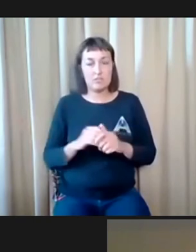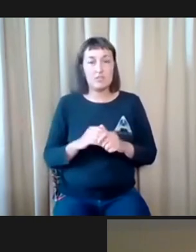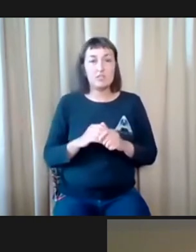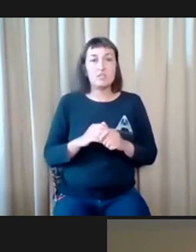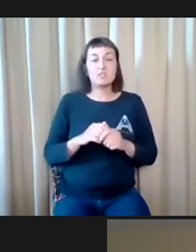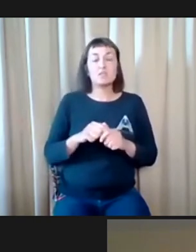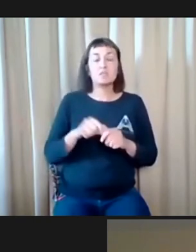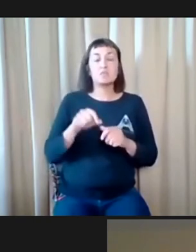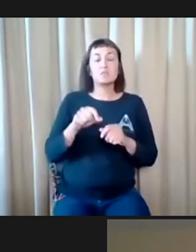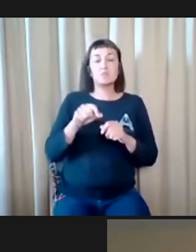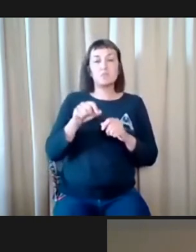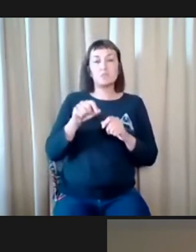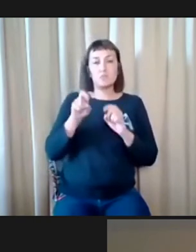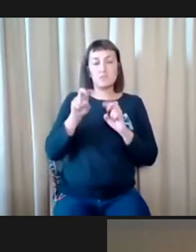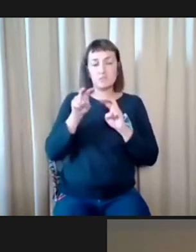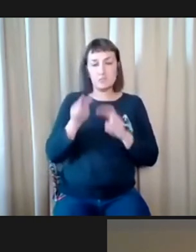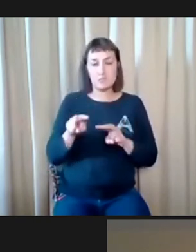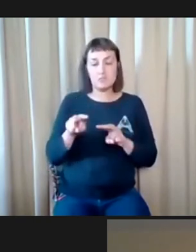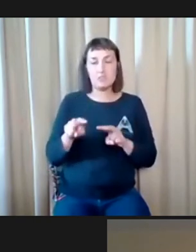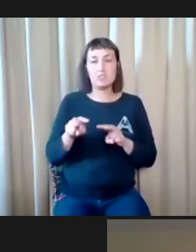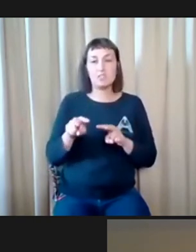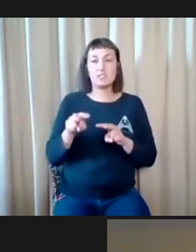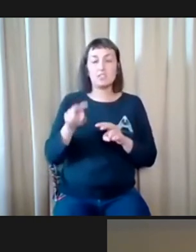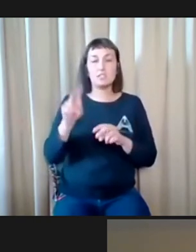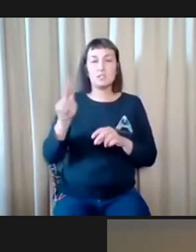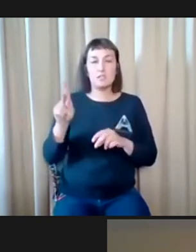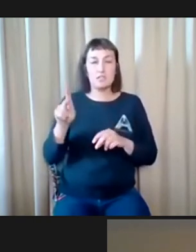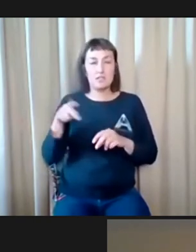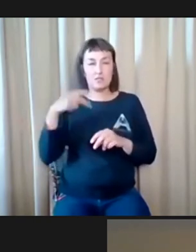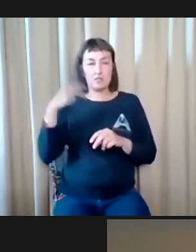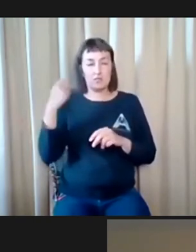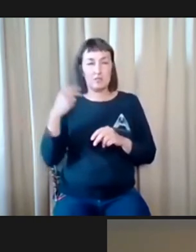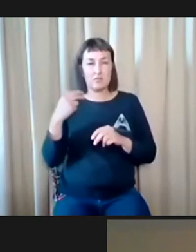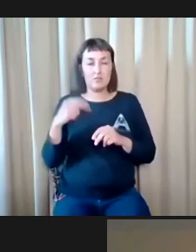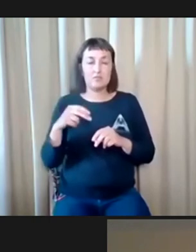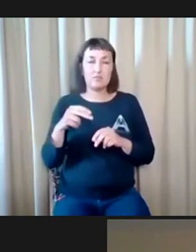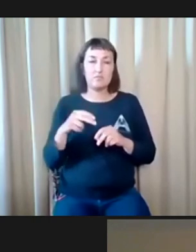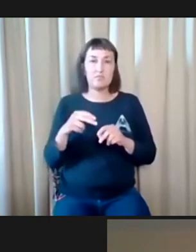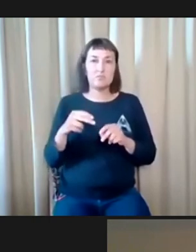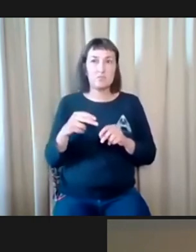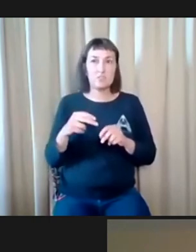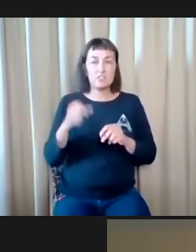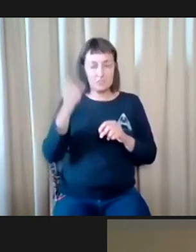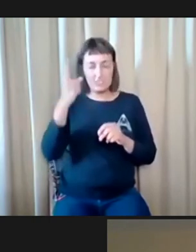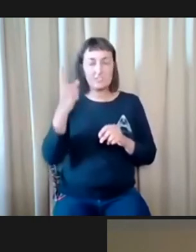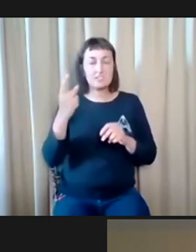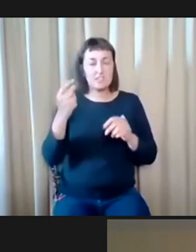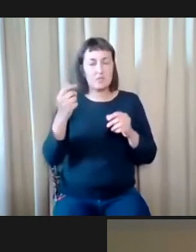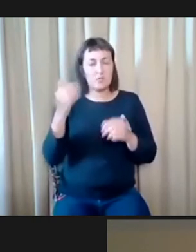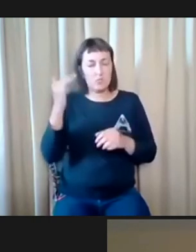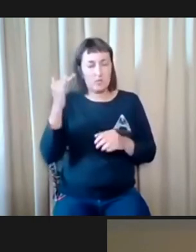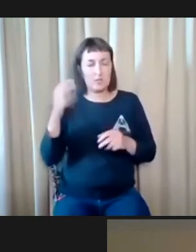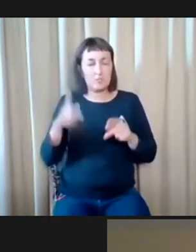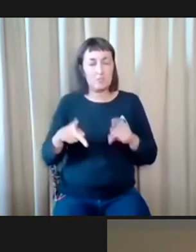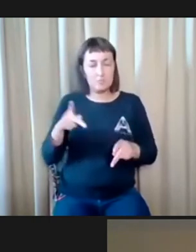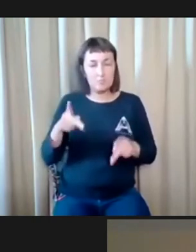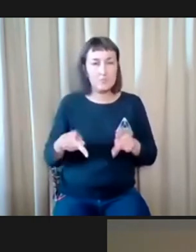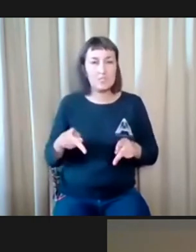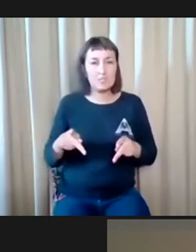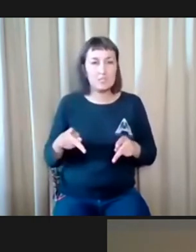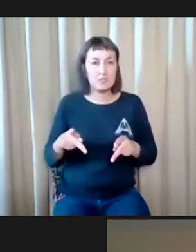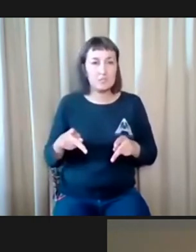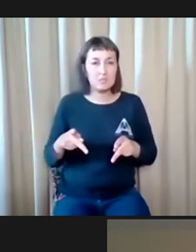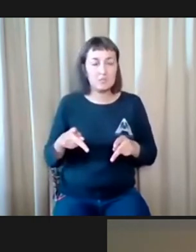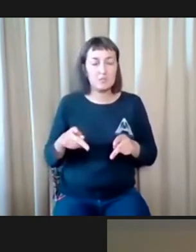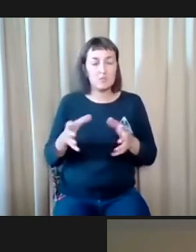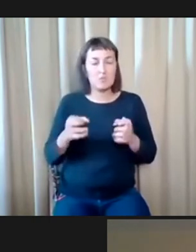little bit more in terms of the psychology of what attracts people to this kind of wanton waste and mass killing, and start